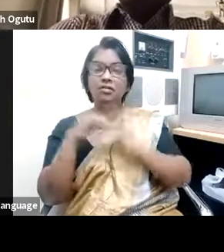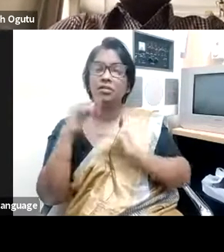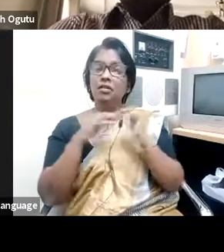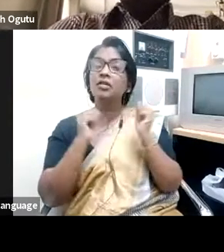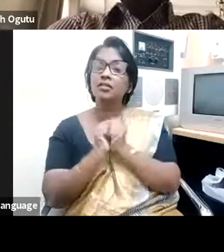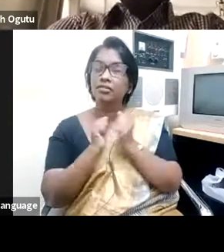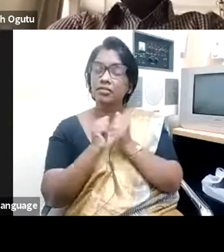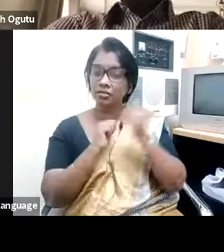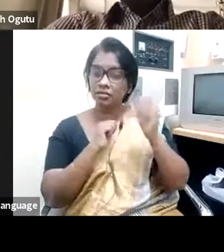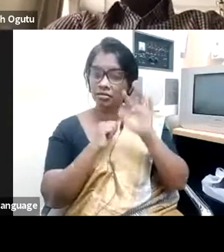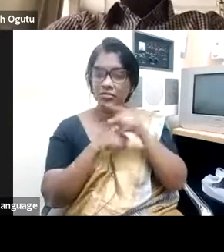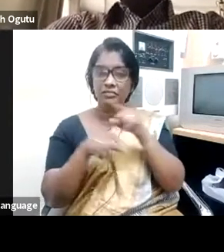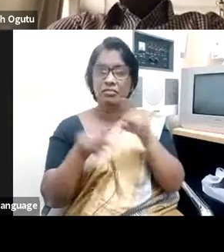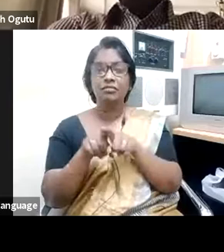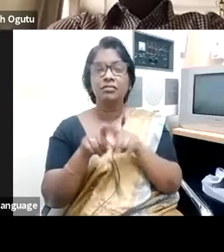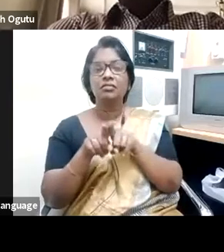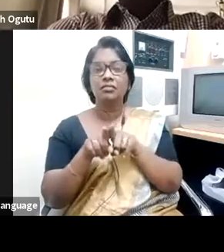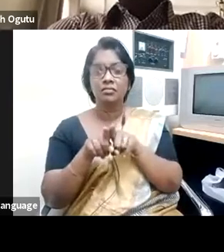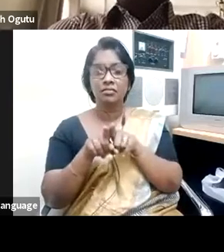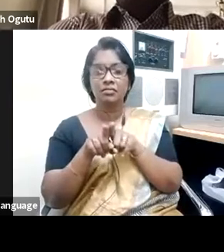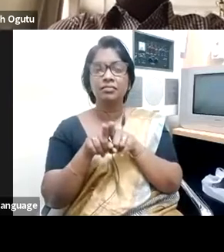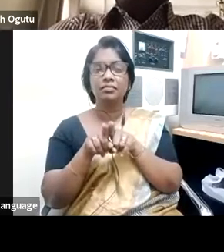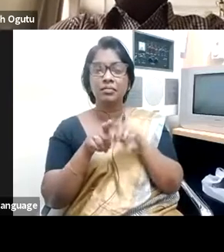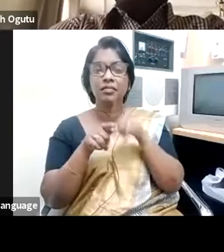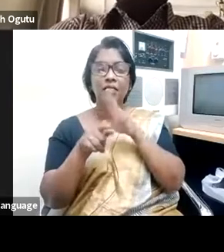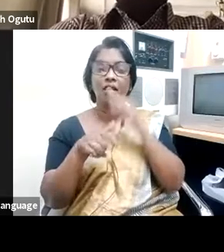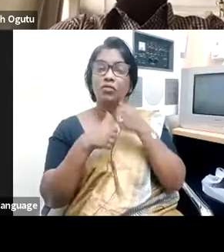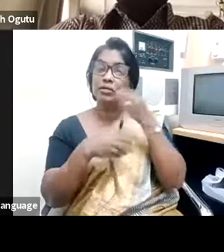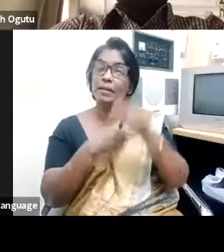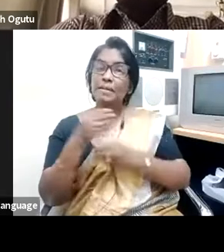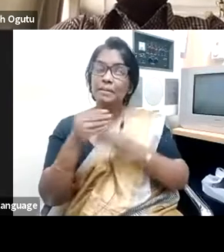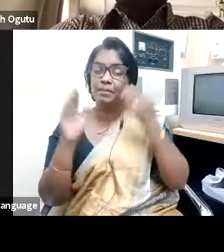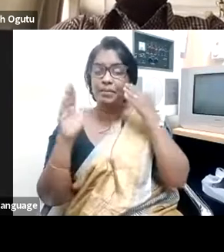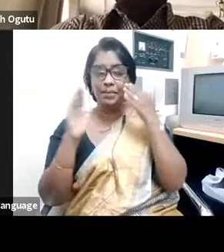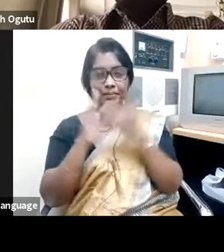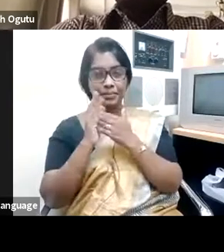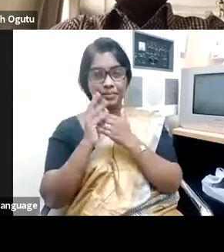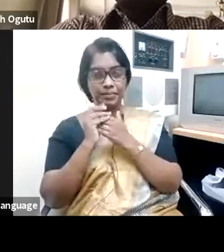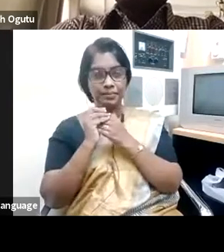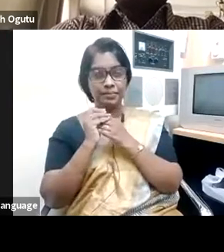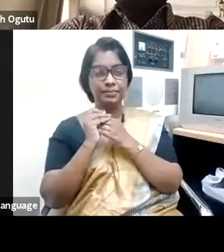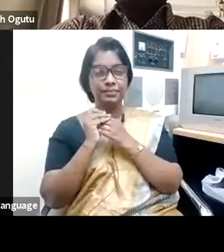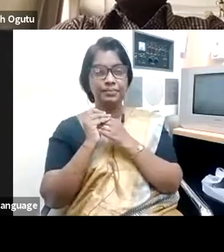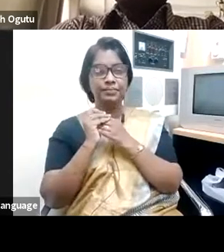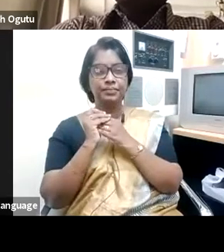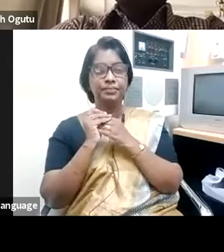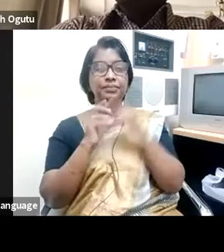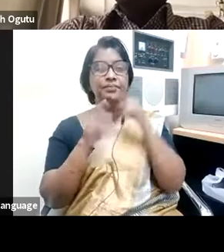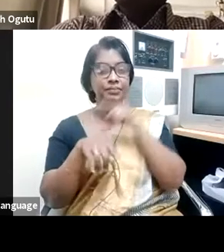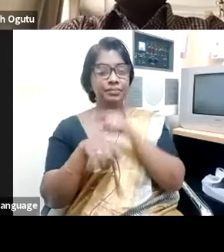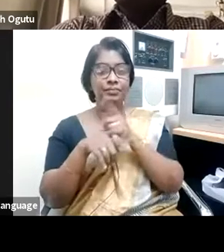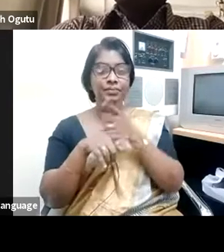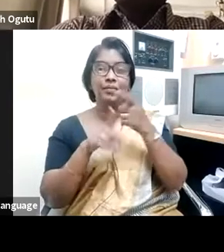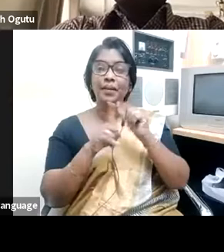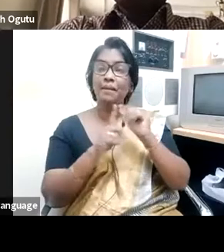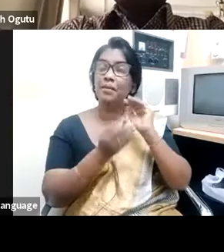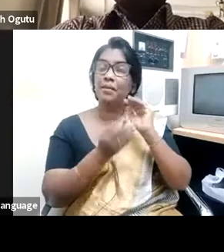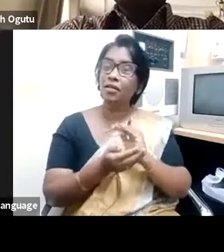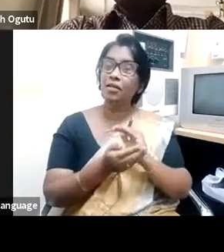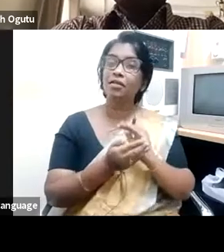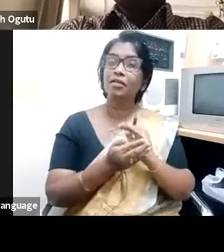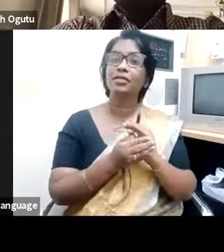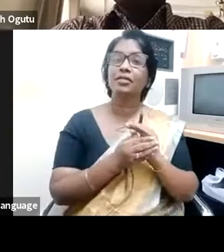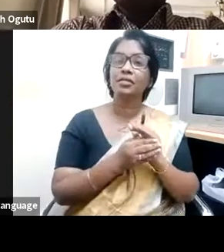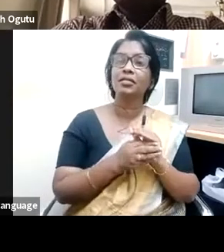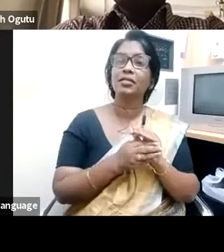solutions, and drive innovation at scale. This combination is hard to find in the public sector, which I sometimes struggle as leading Citra in the public